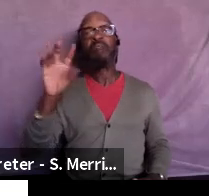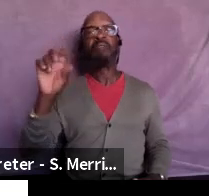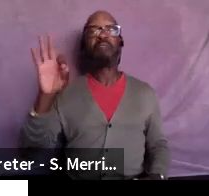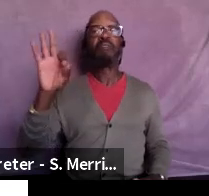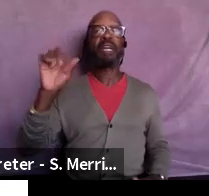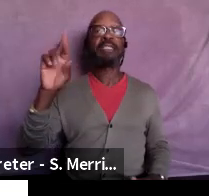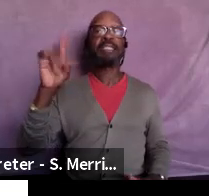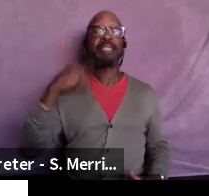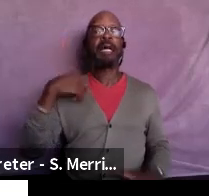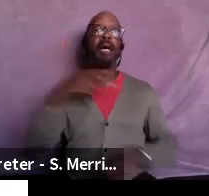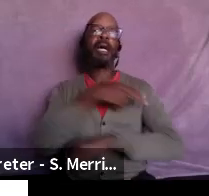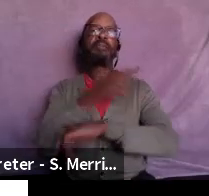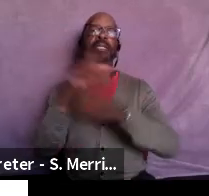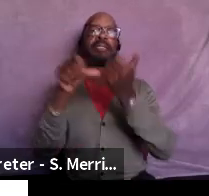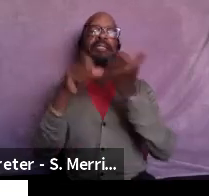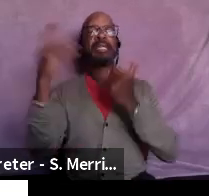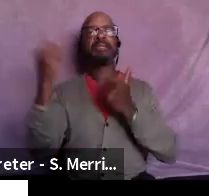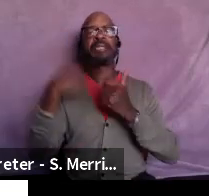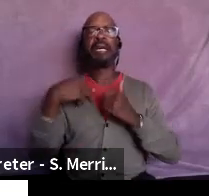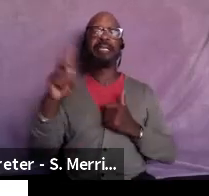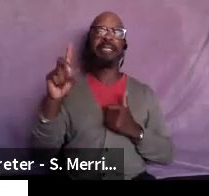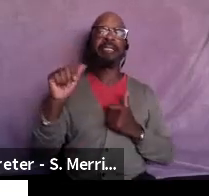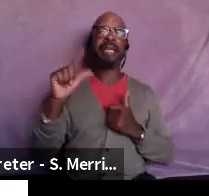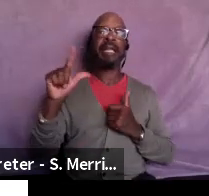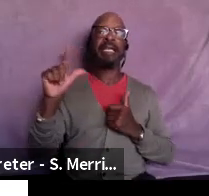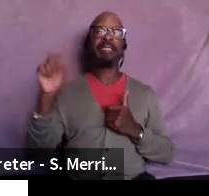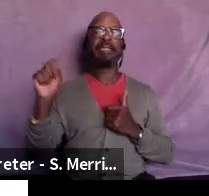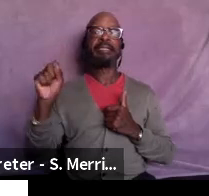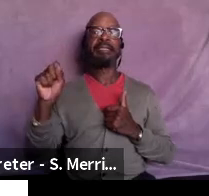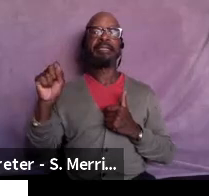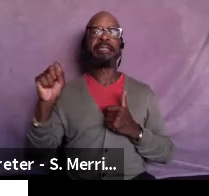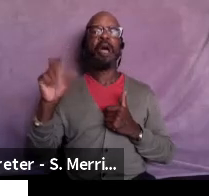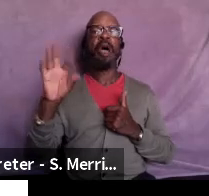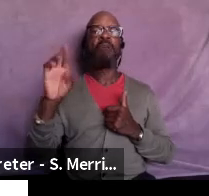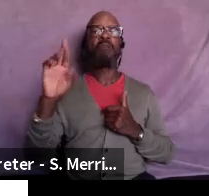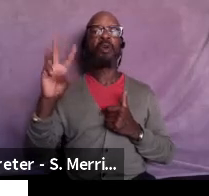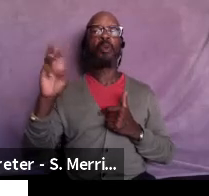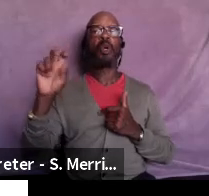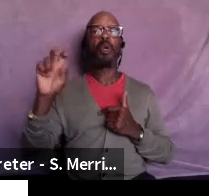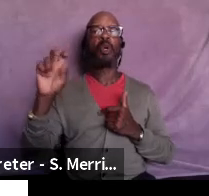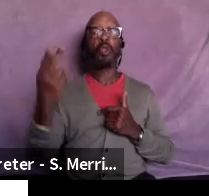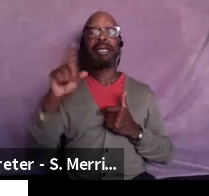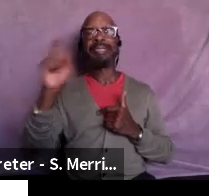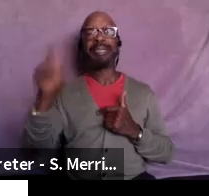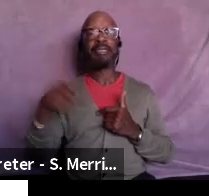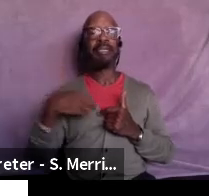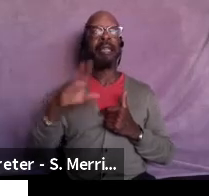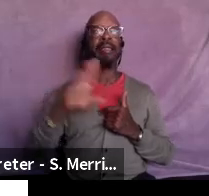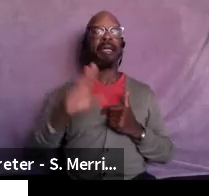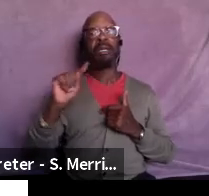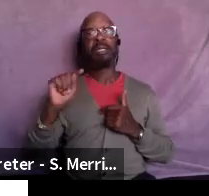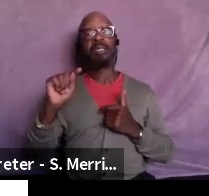located outside of the Dallas-Fort Worth, Texas area. Christus TMF